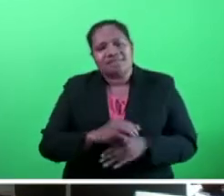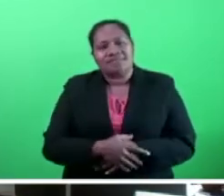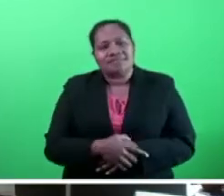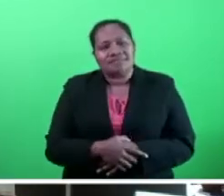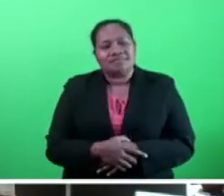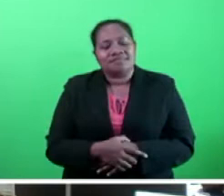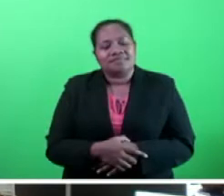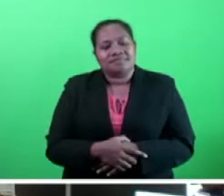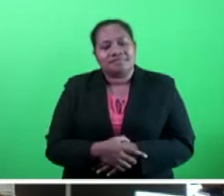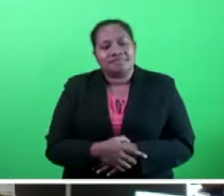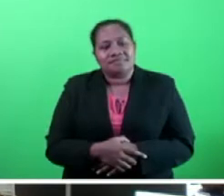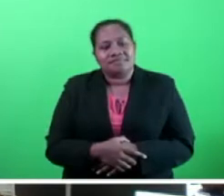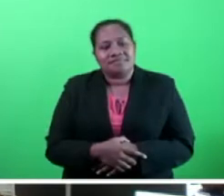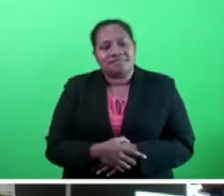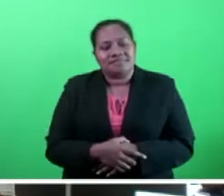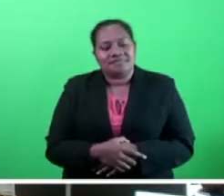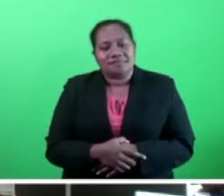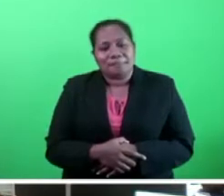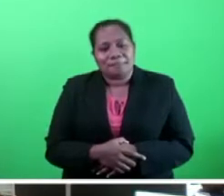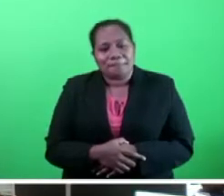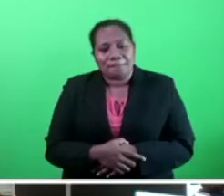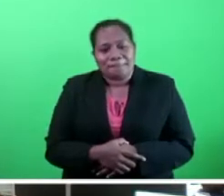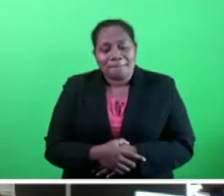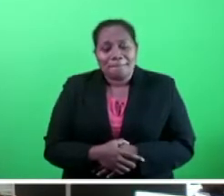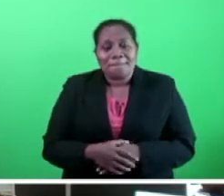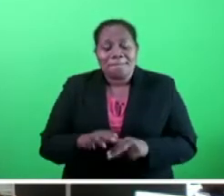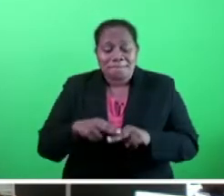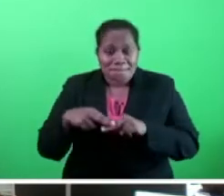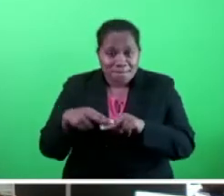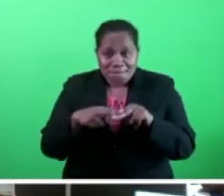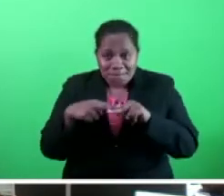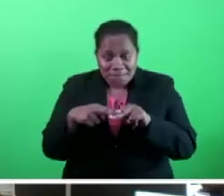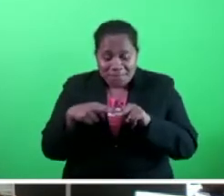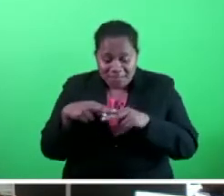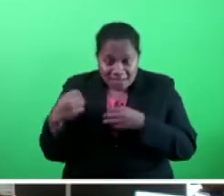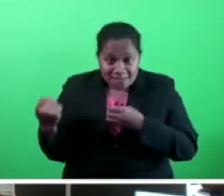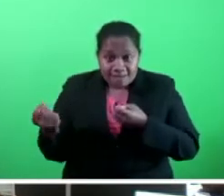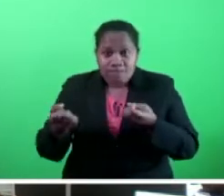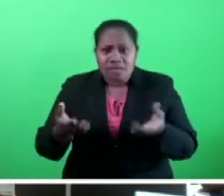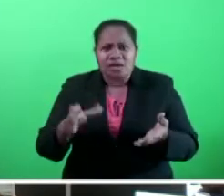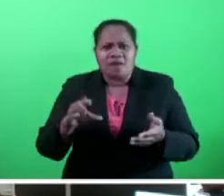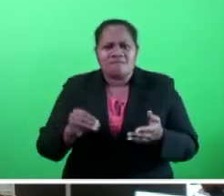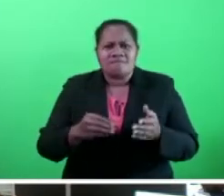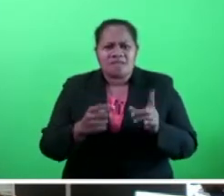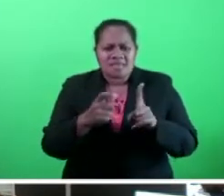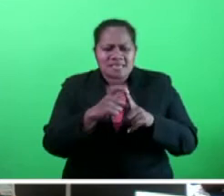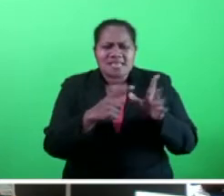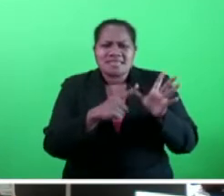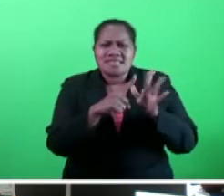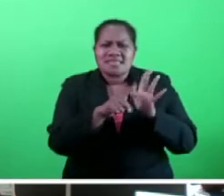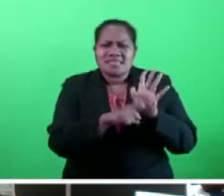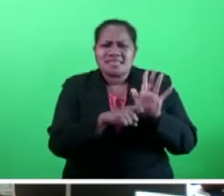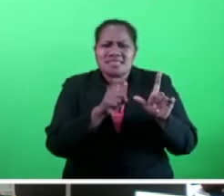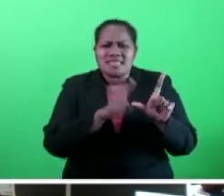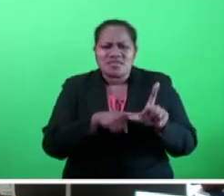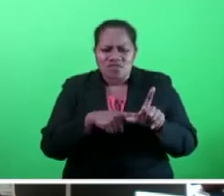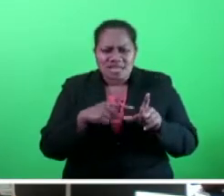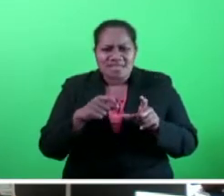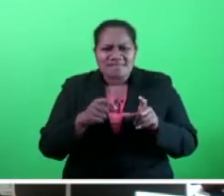Mr. Speaker, Fiji's supply of dairy products depends on imported products, which accounts for